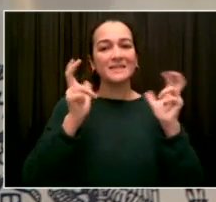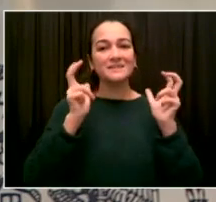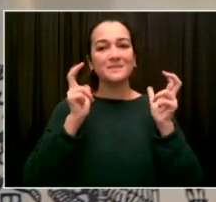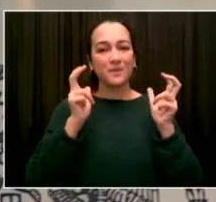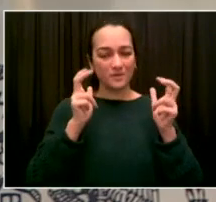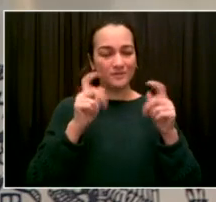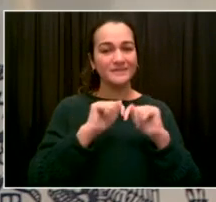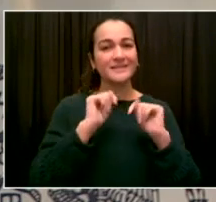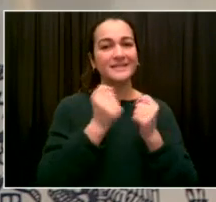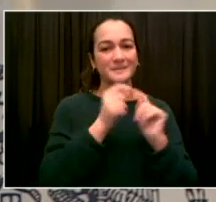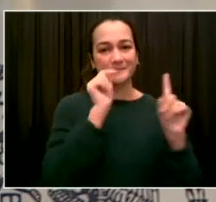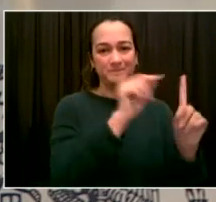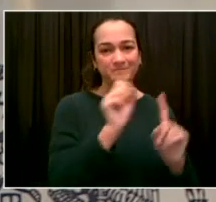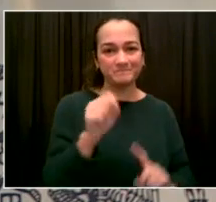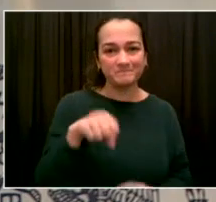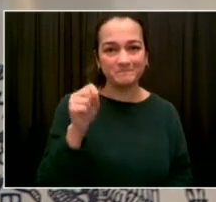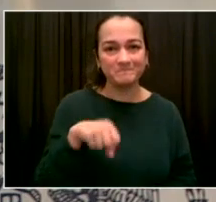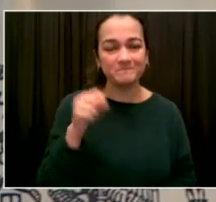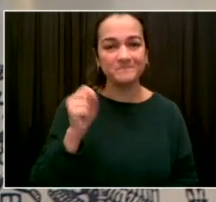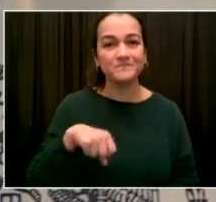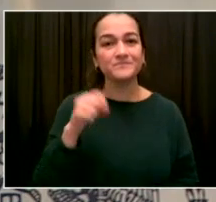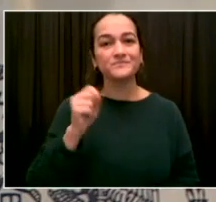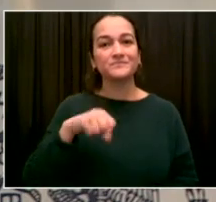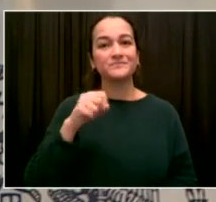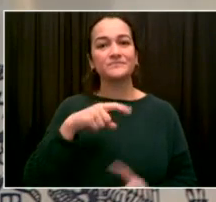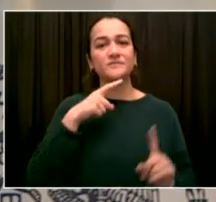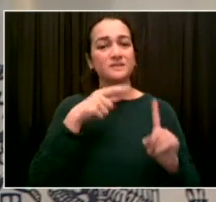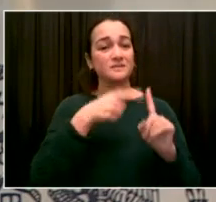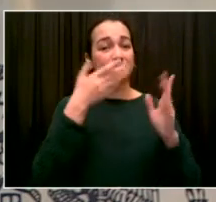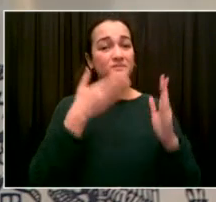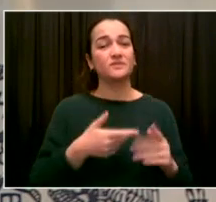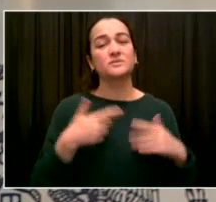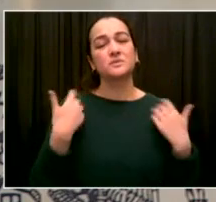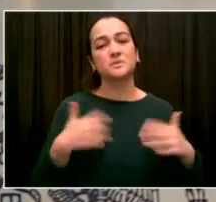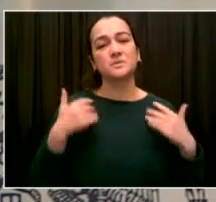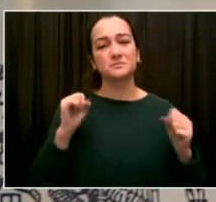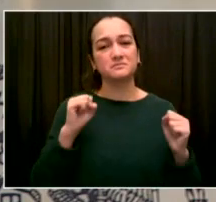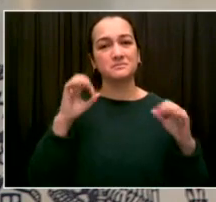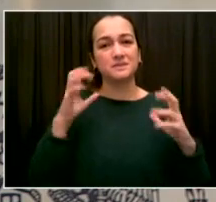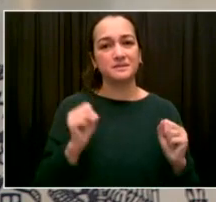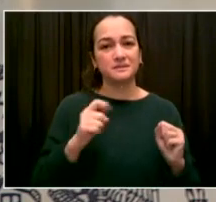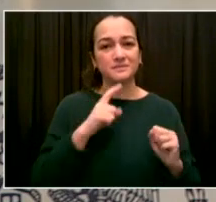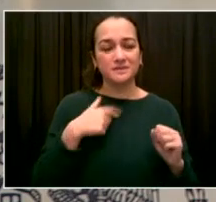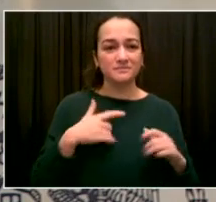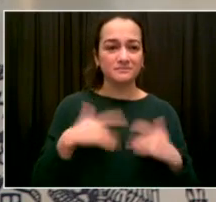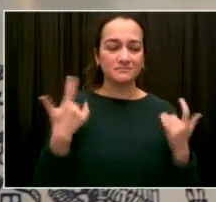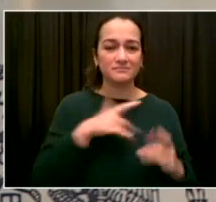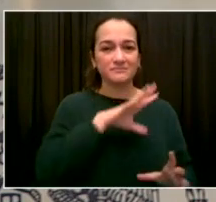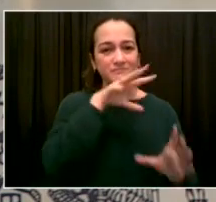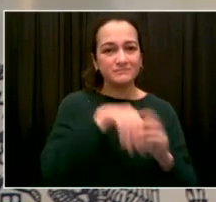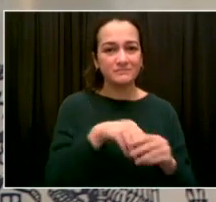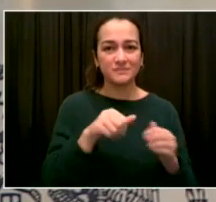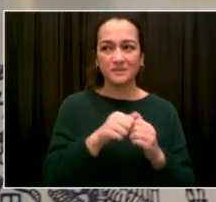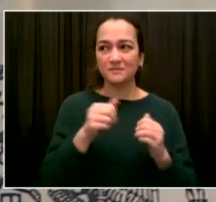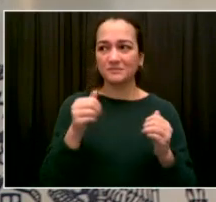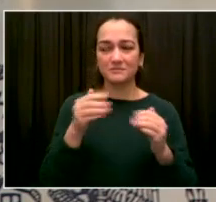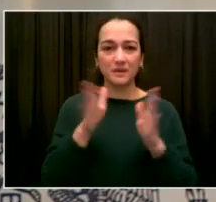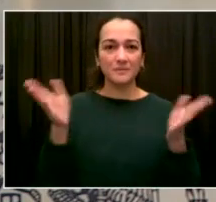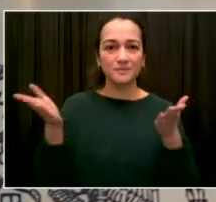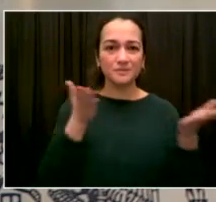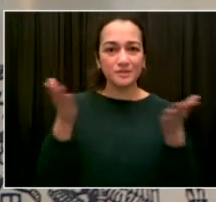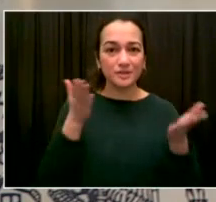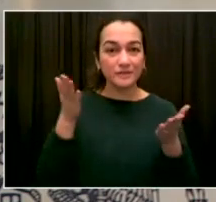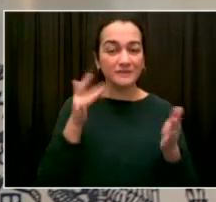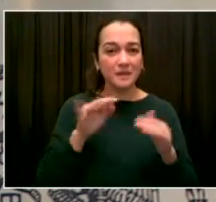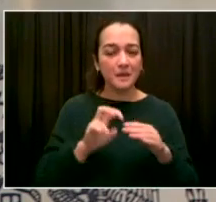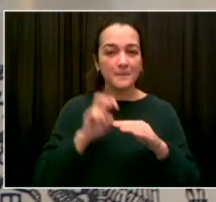he's been, climbed and climbed and climbed, but always, always, always remembered where he came from. And there's no finer